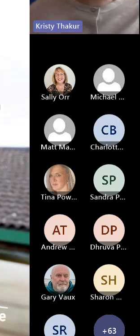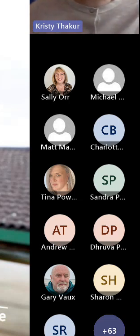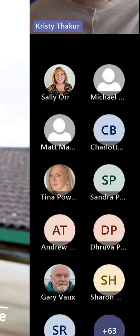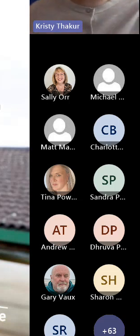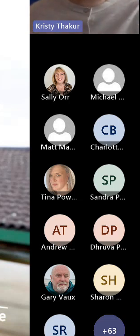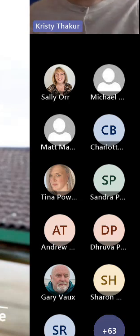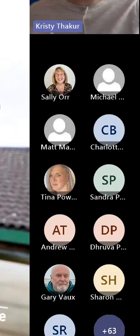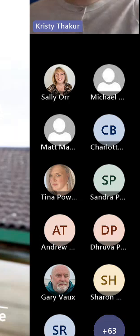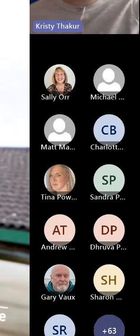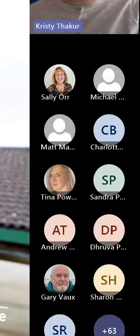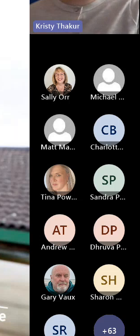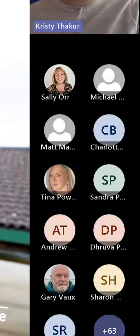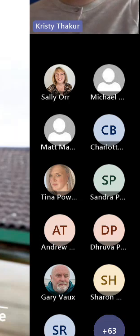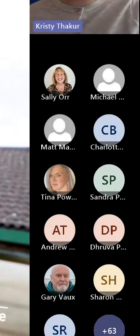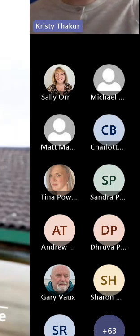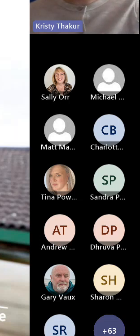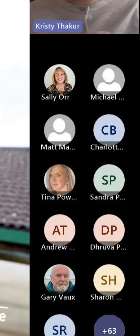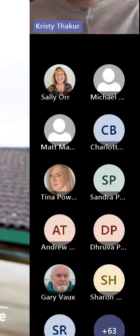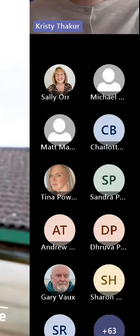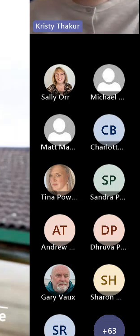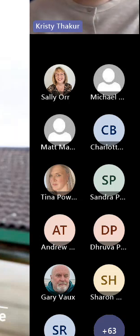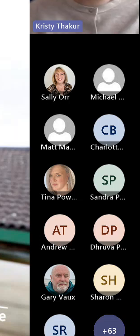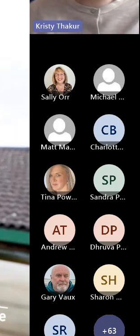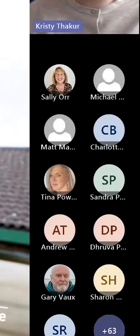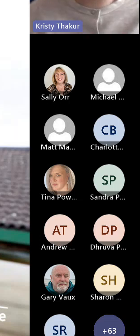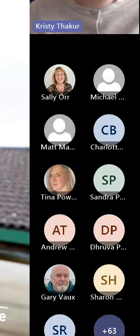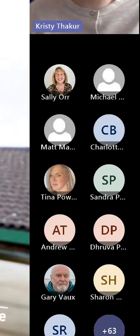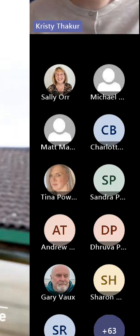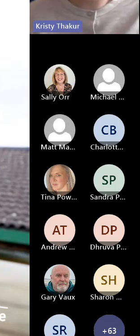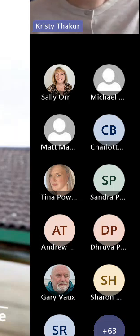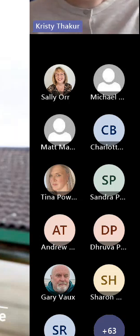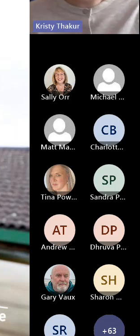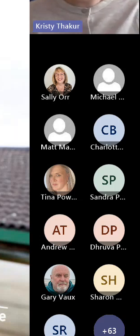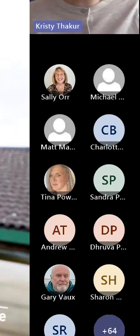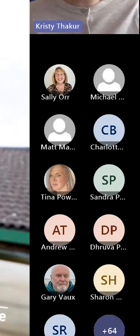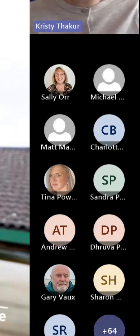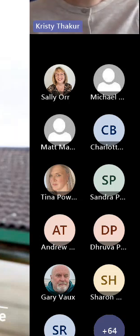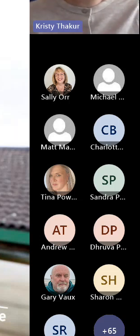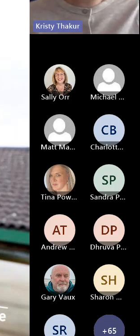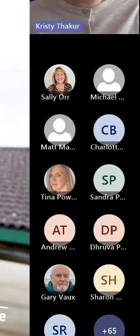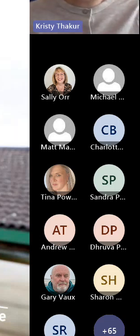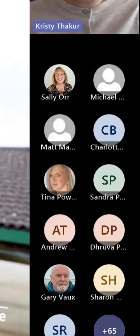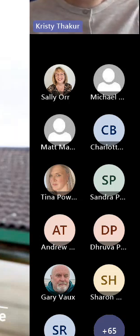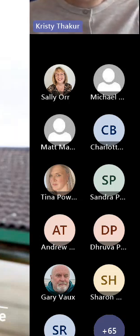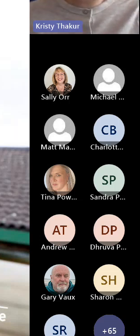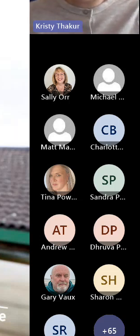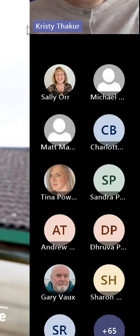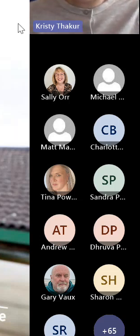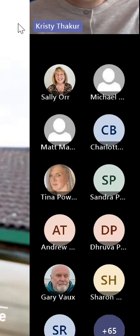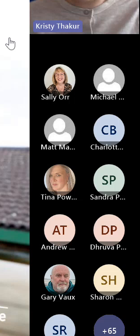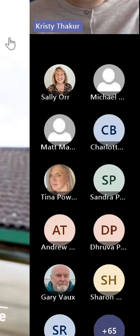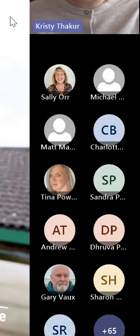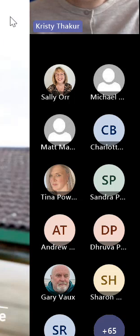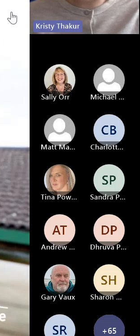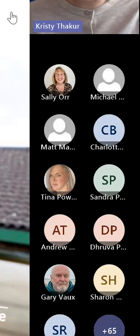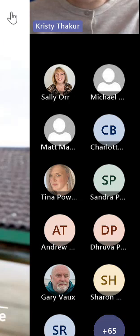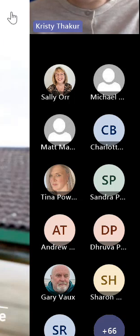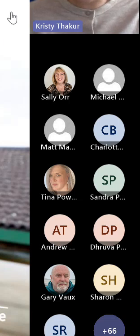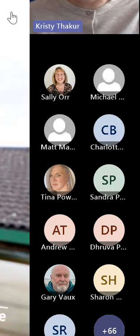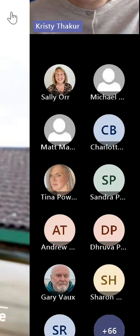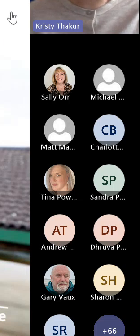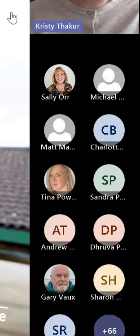this one's on families, the one on Thursday is on older people. As you will see, we are recording this